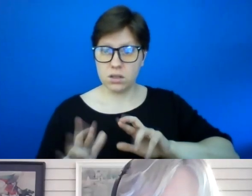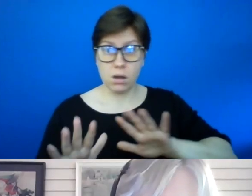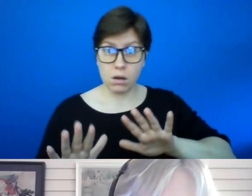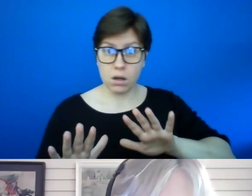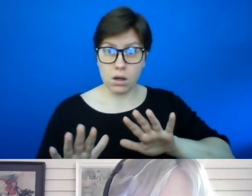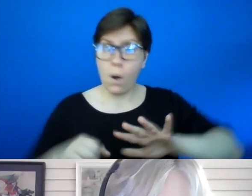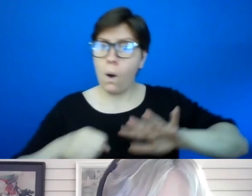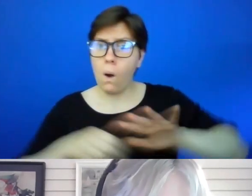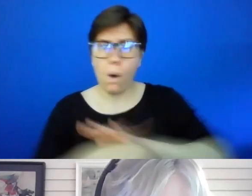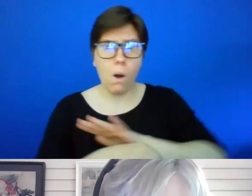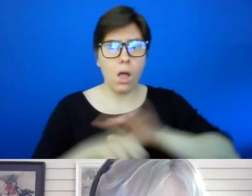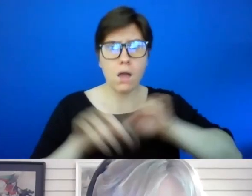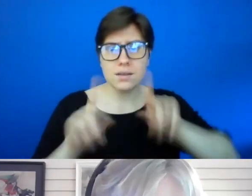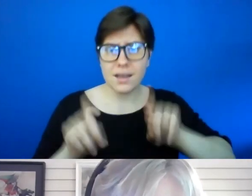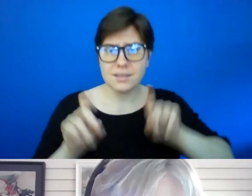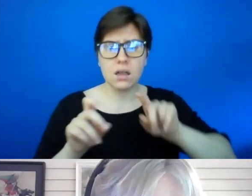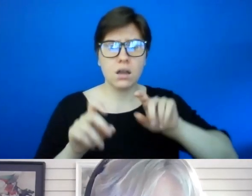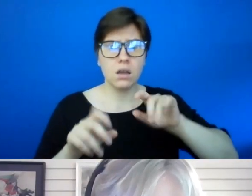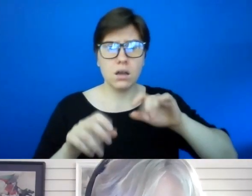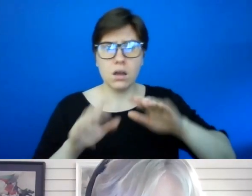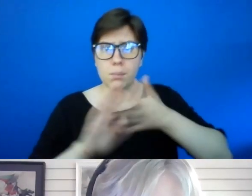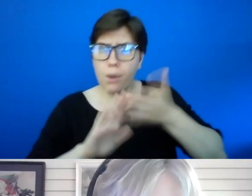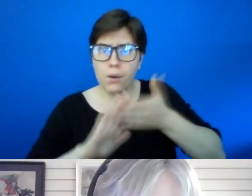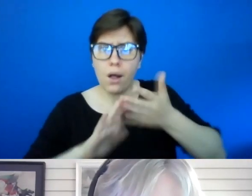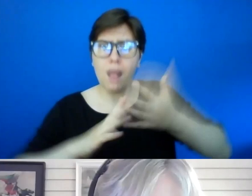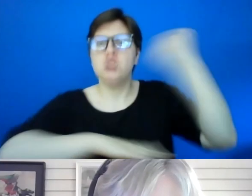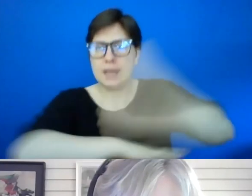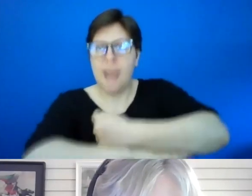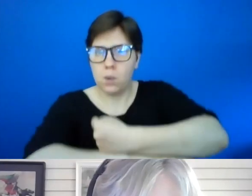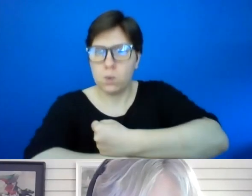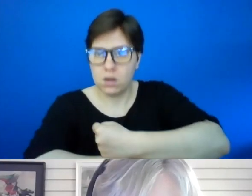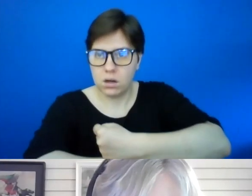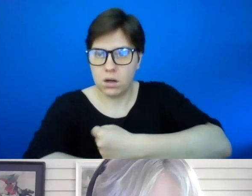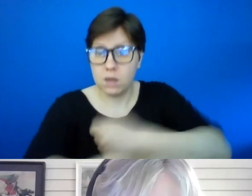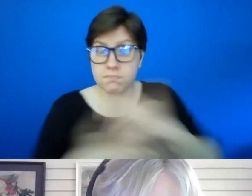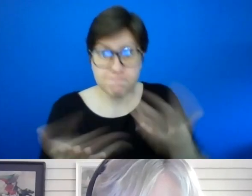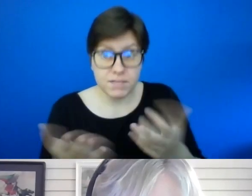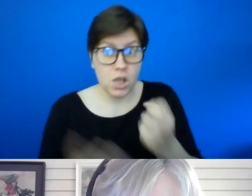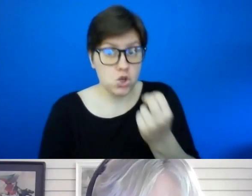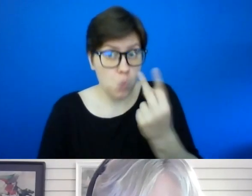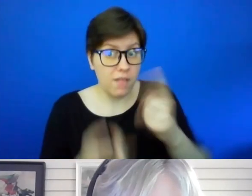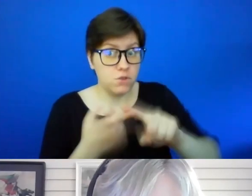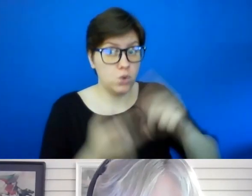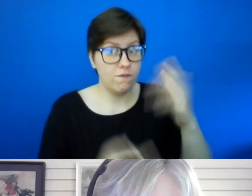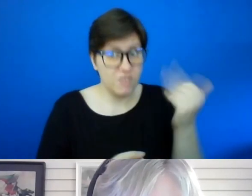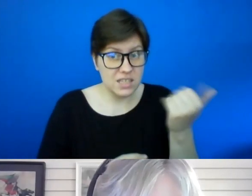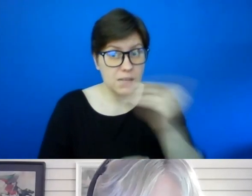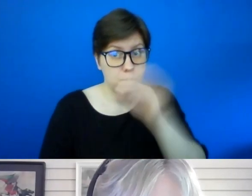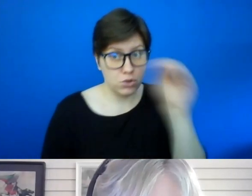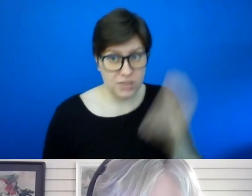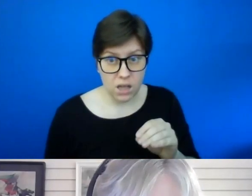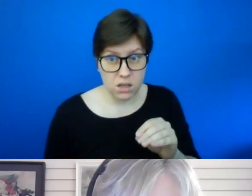testing protocol was shut down. As I said, 12 to 15% are